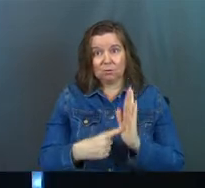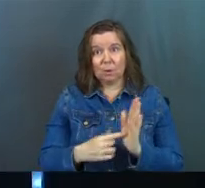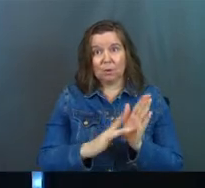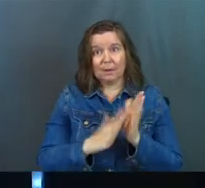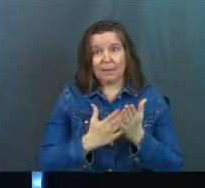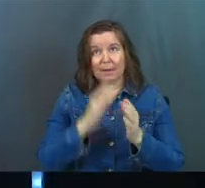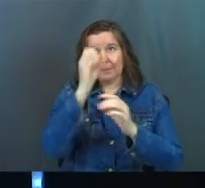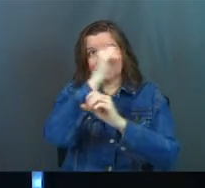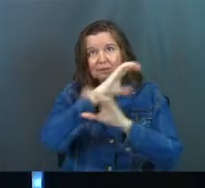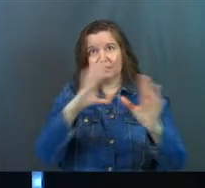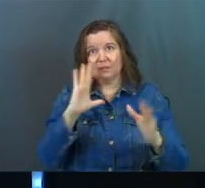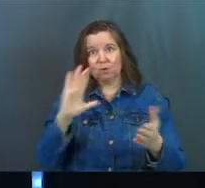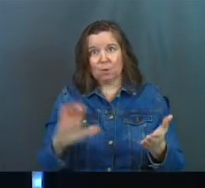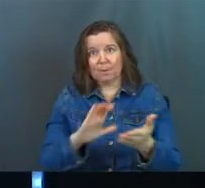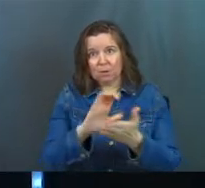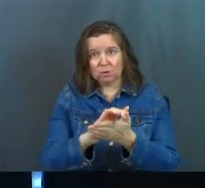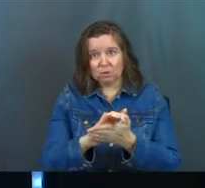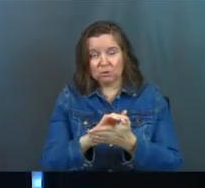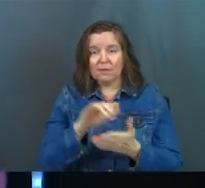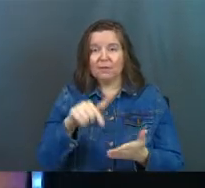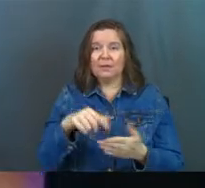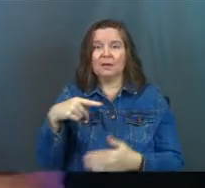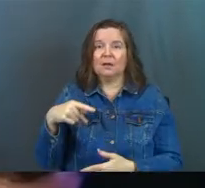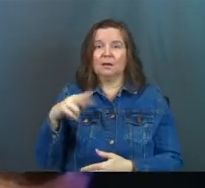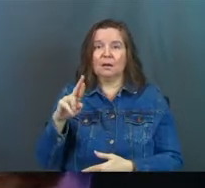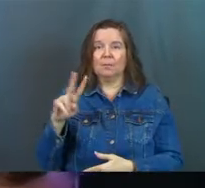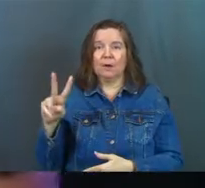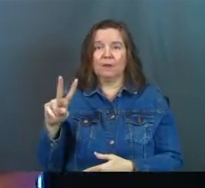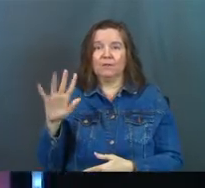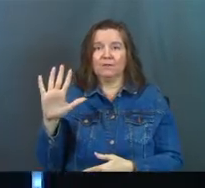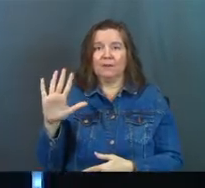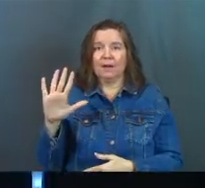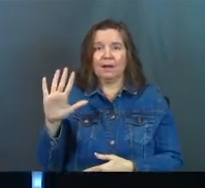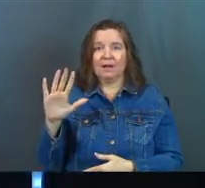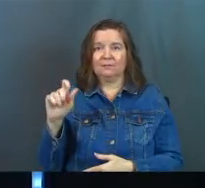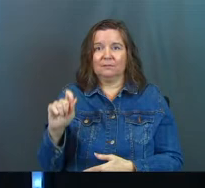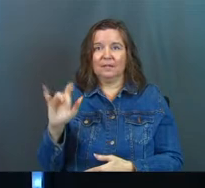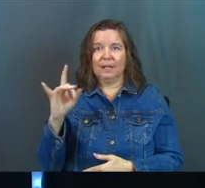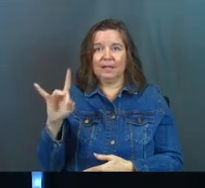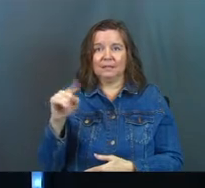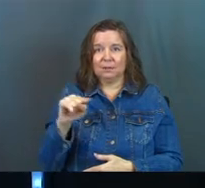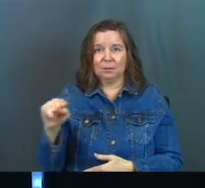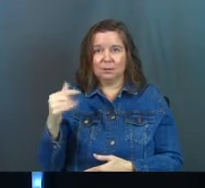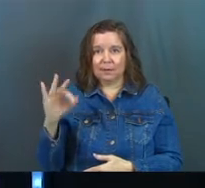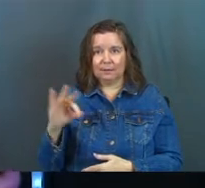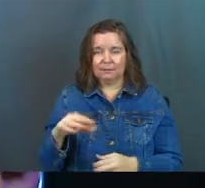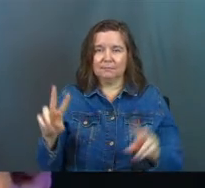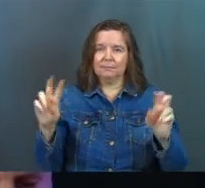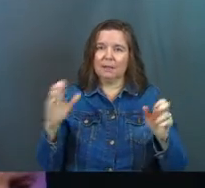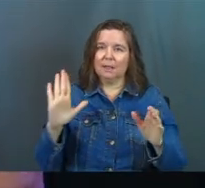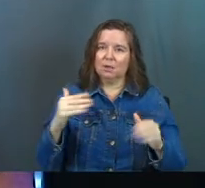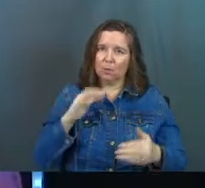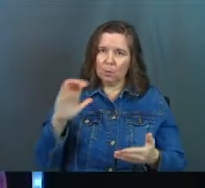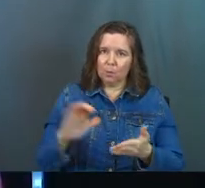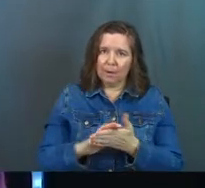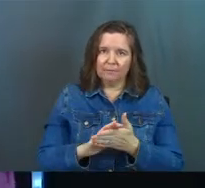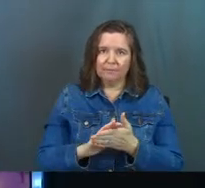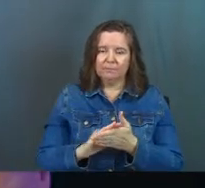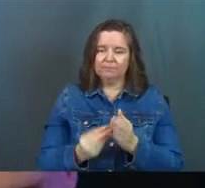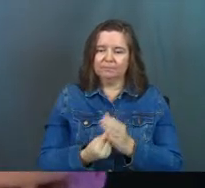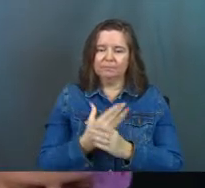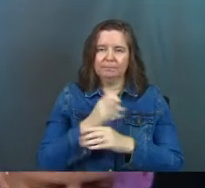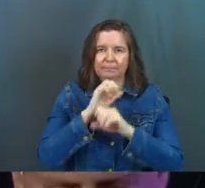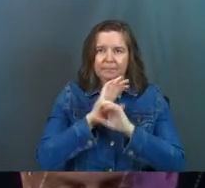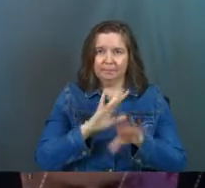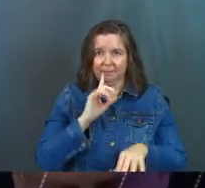you the Bible's vision for your marriage. This is Proverbs 5, 18 through 19. It says, let your wife be a fountain of